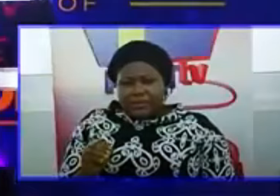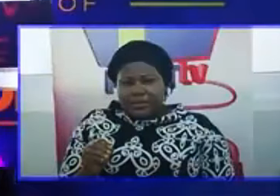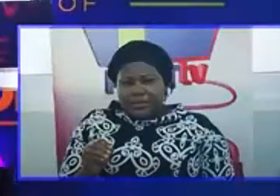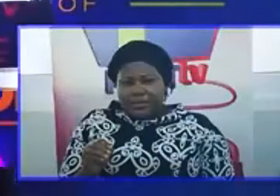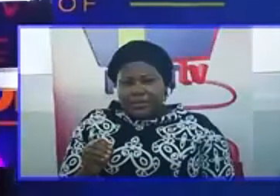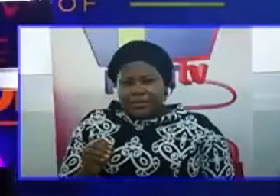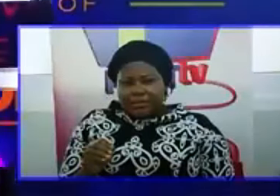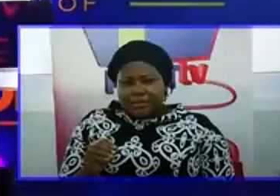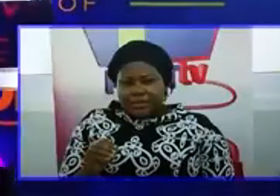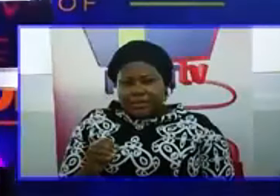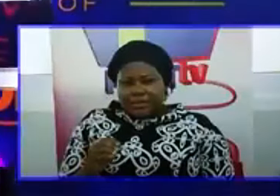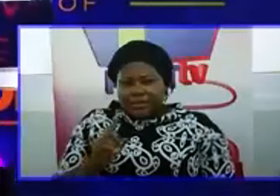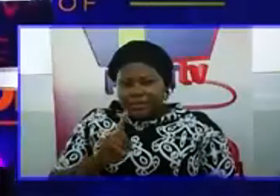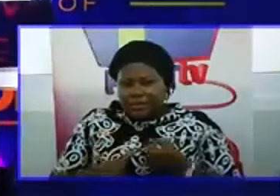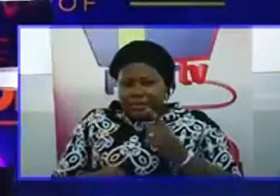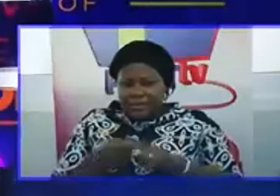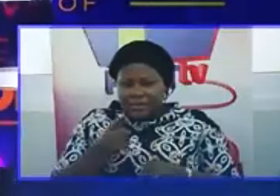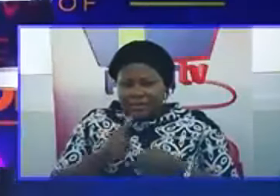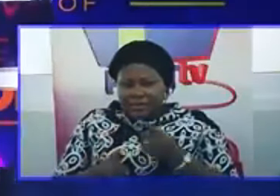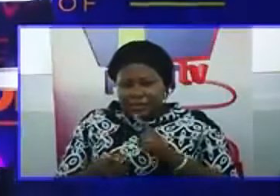a friend of mine was